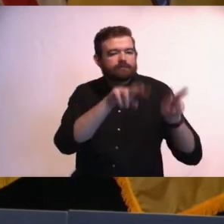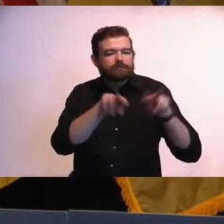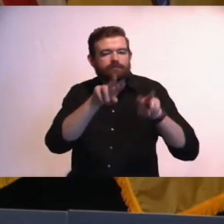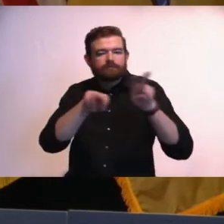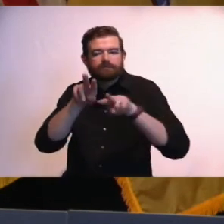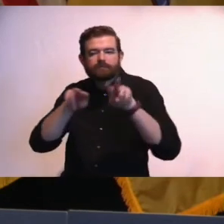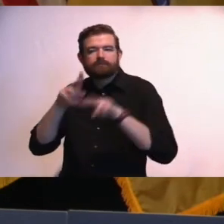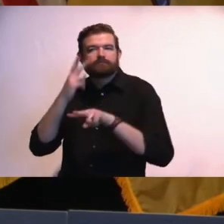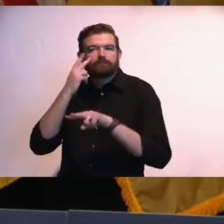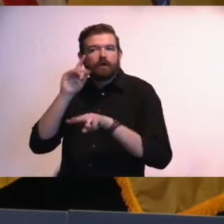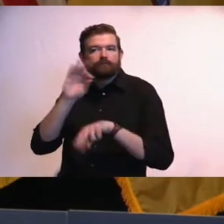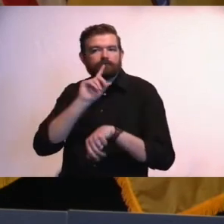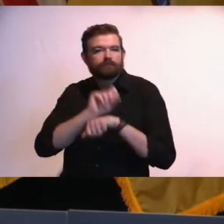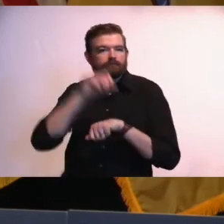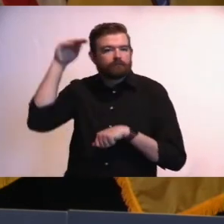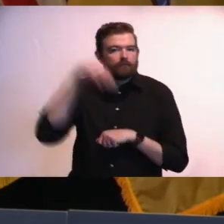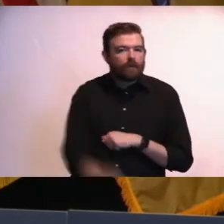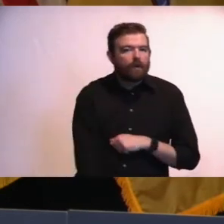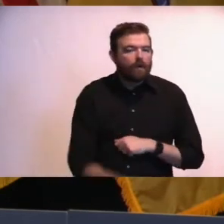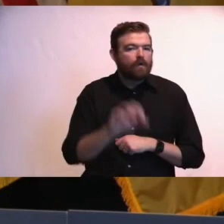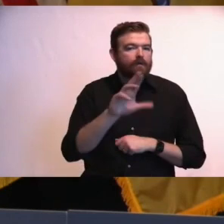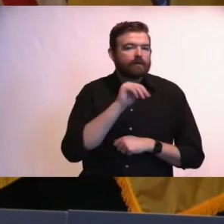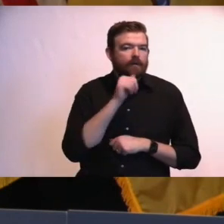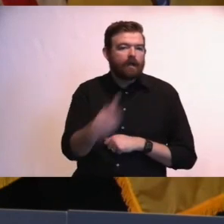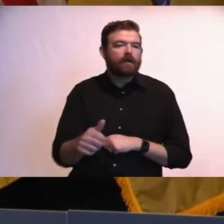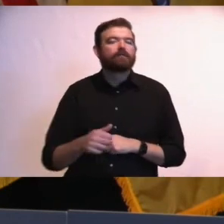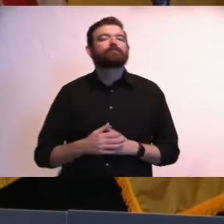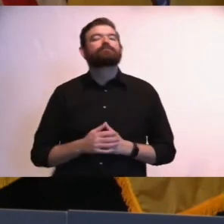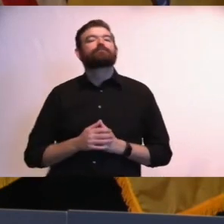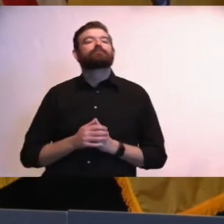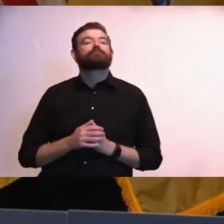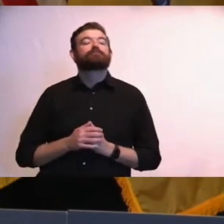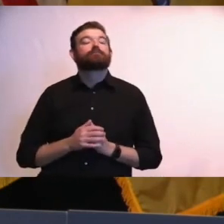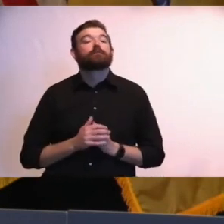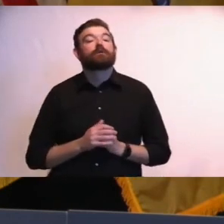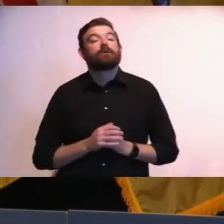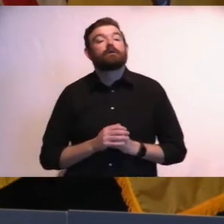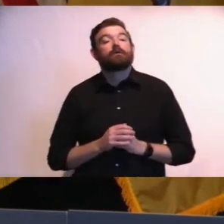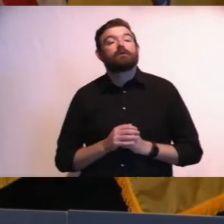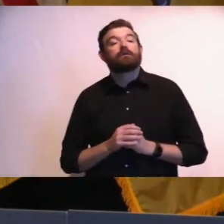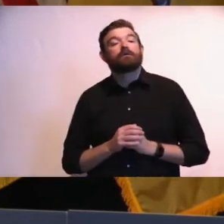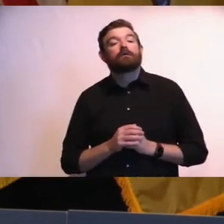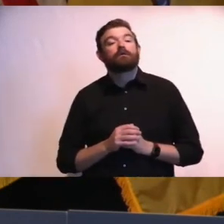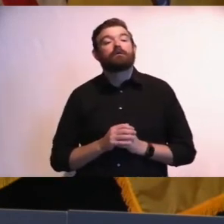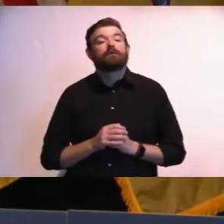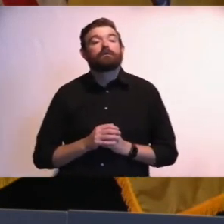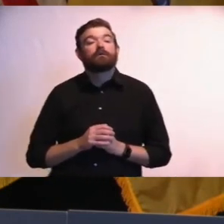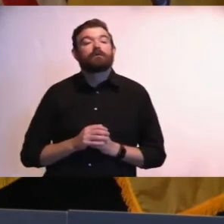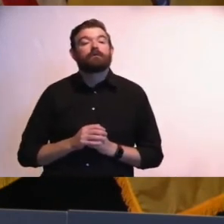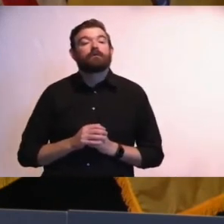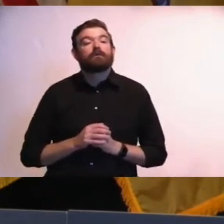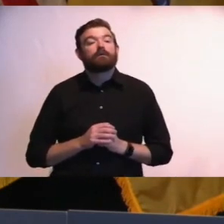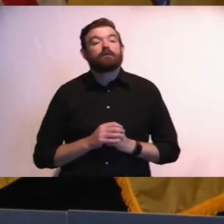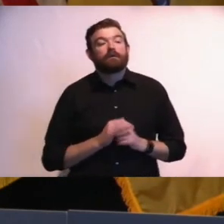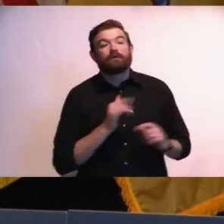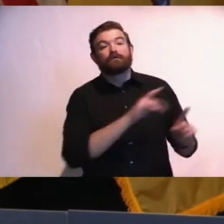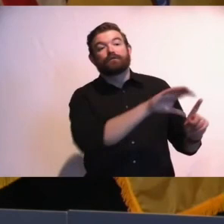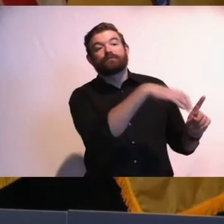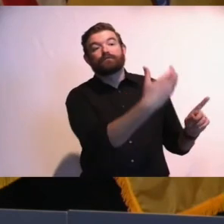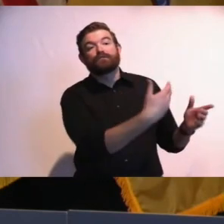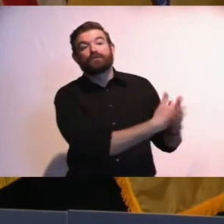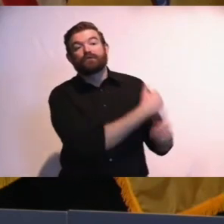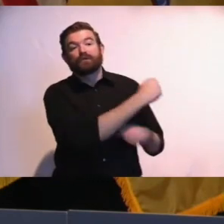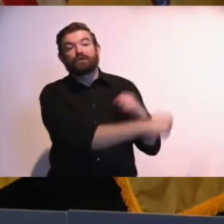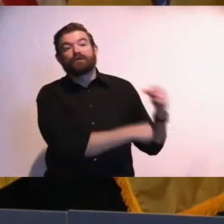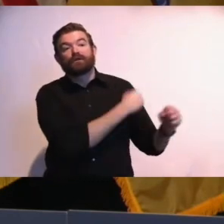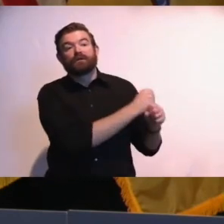way right now, and we're moving further away from the holidays. We had expected to see a surge a couple weeks